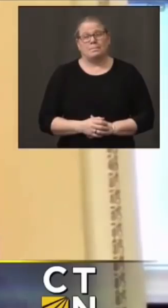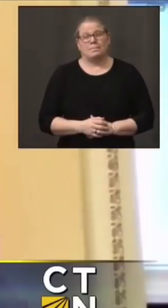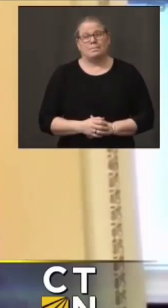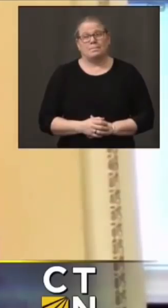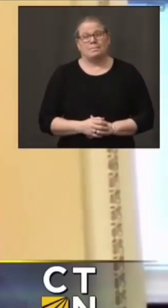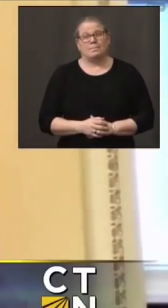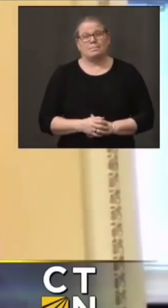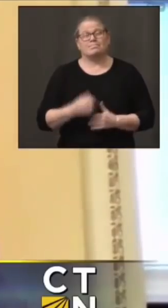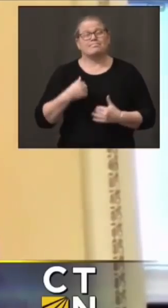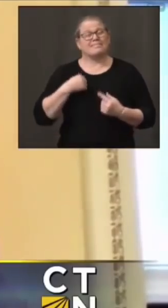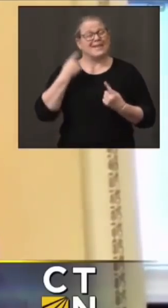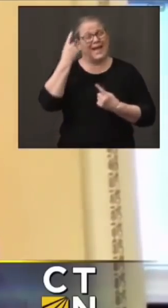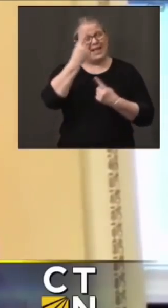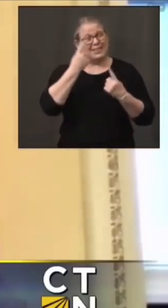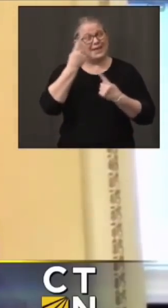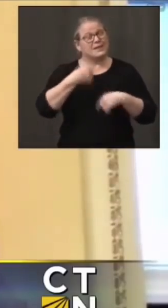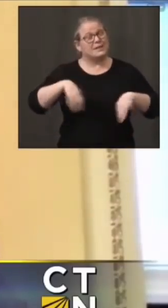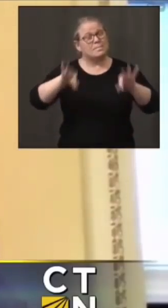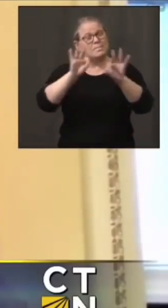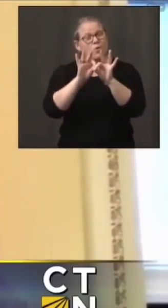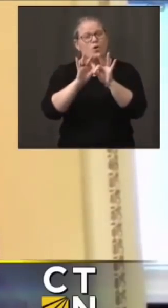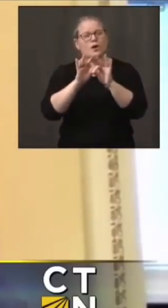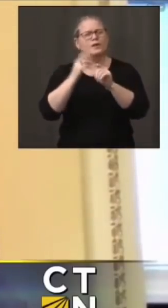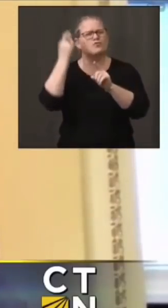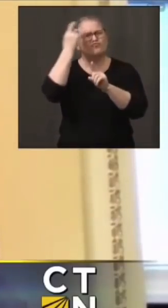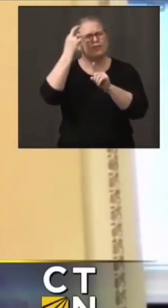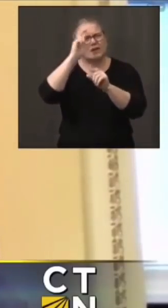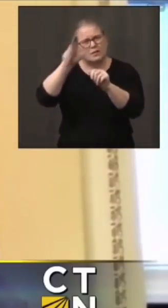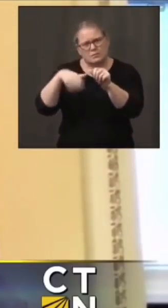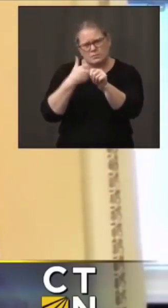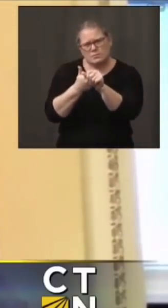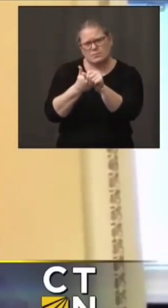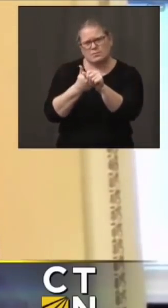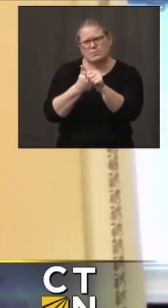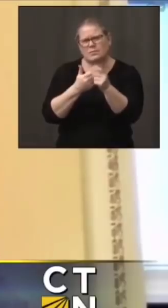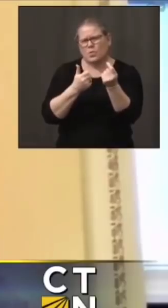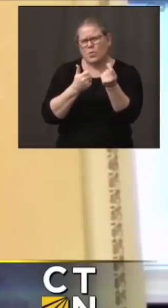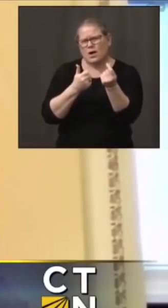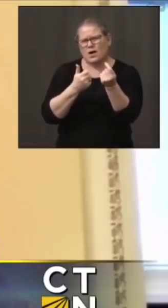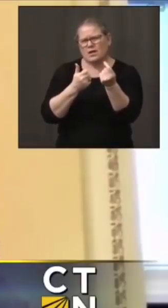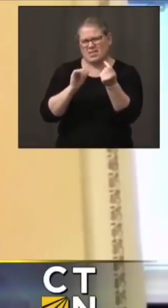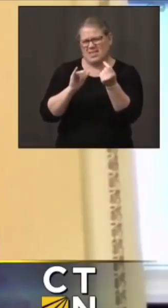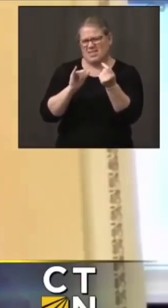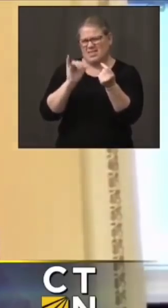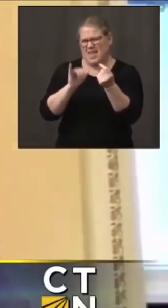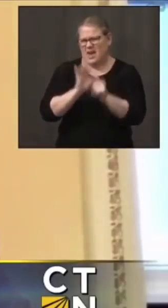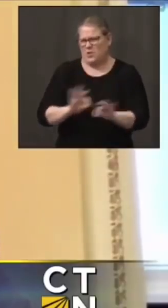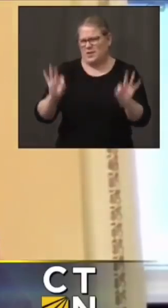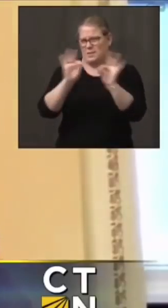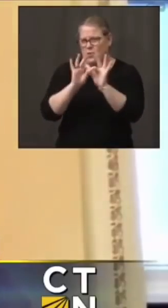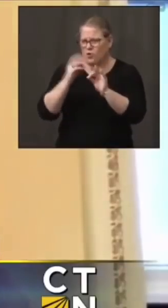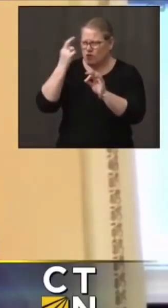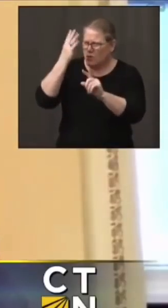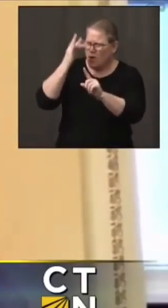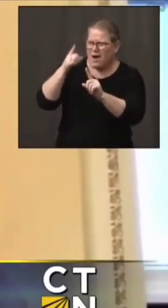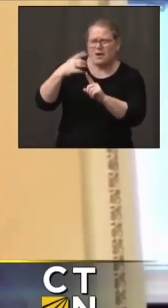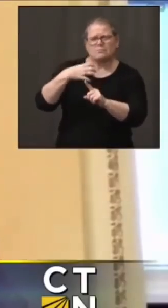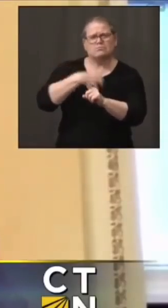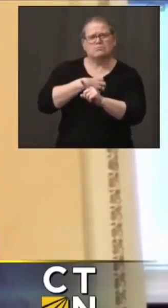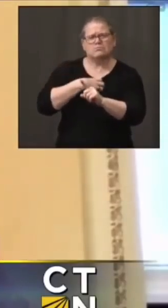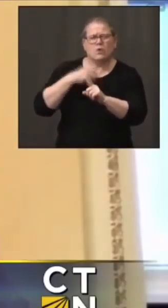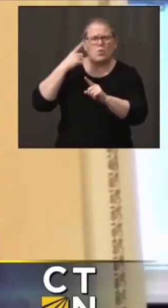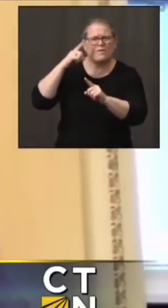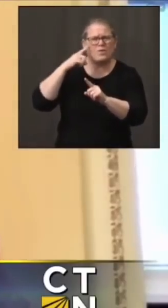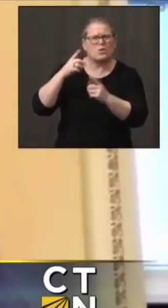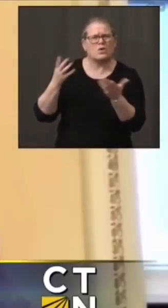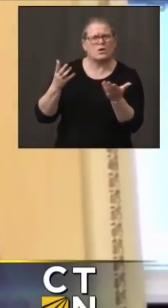what underlies this, which is I think we all think about and care about, is that we haven't, certainly not